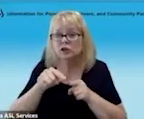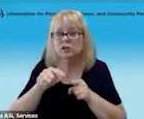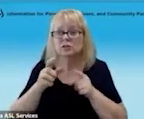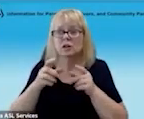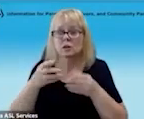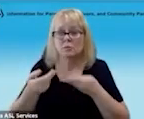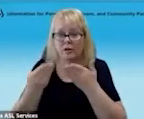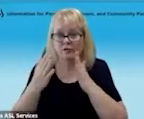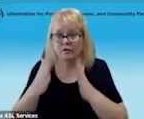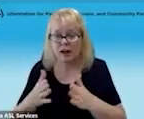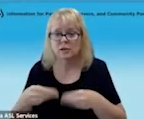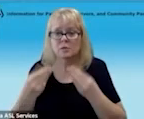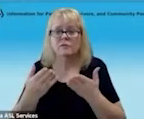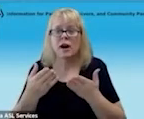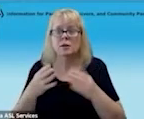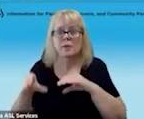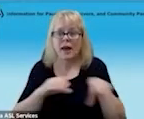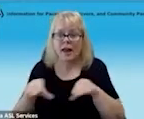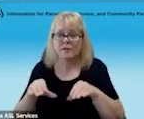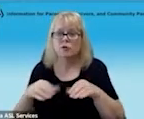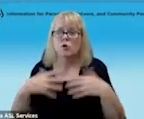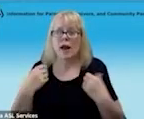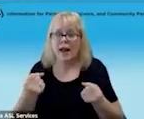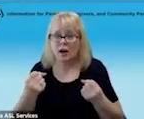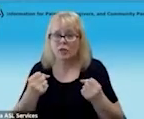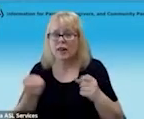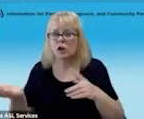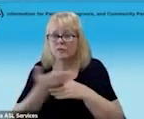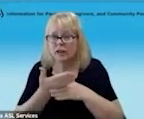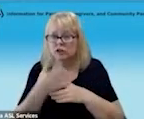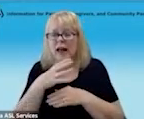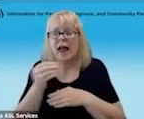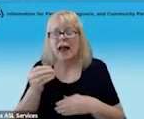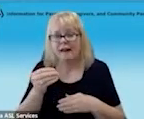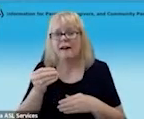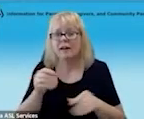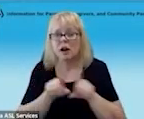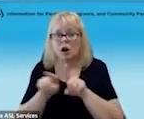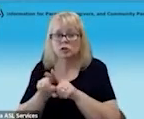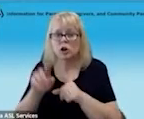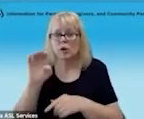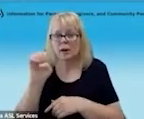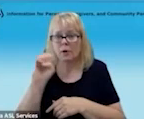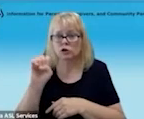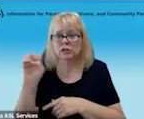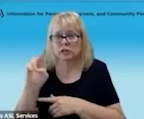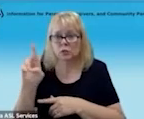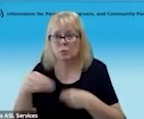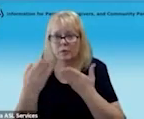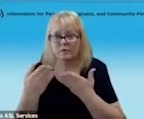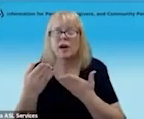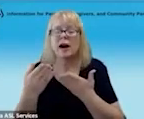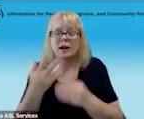child visits or pediatric or family practice visits. We also have a lot of specialist providers that